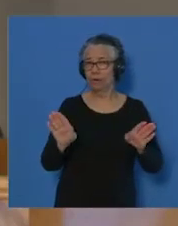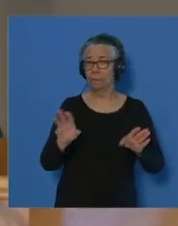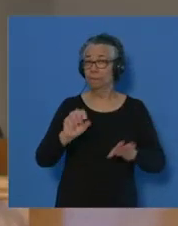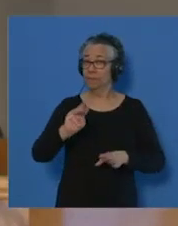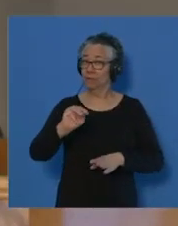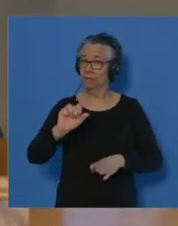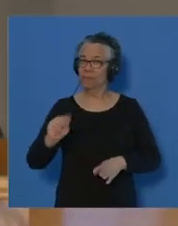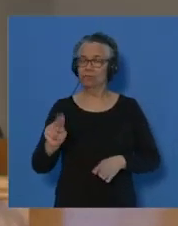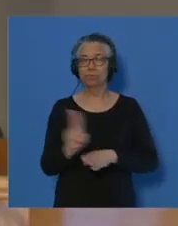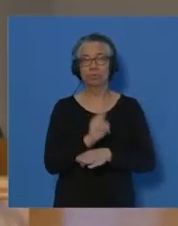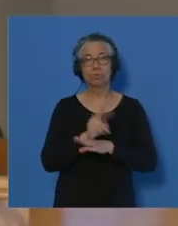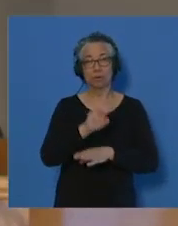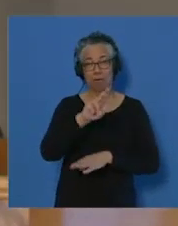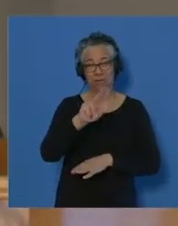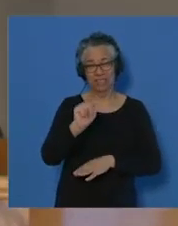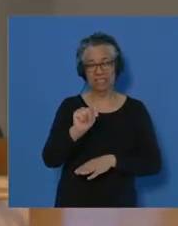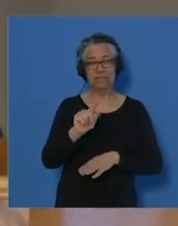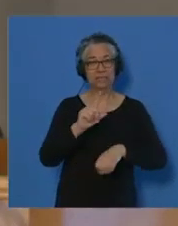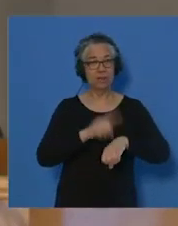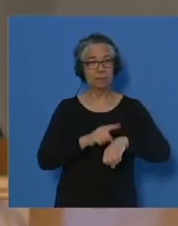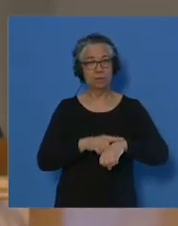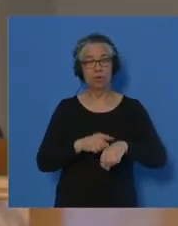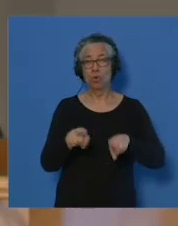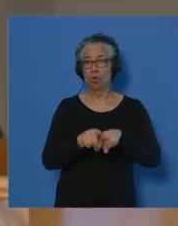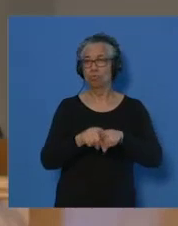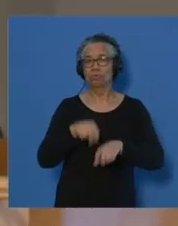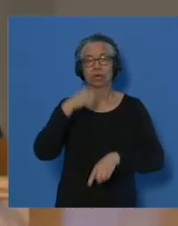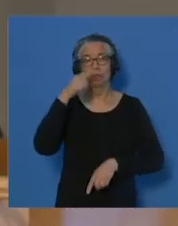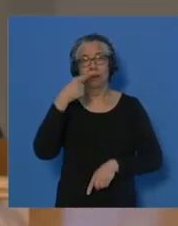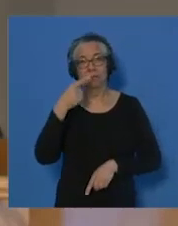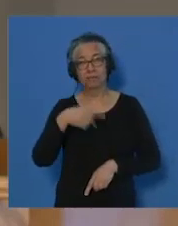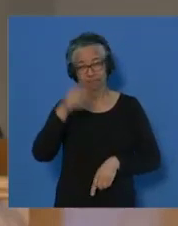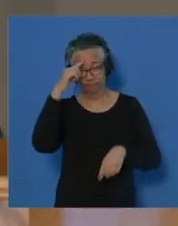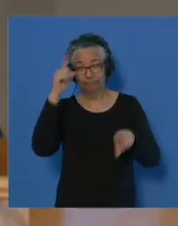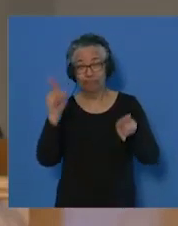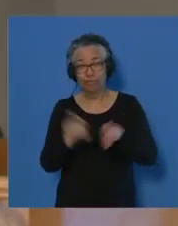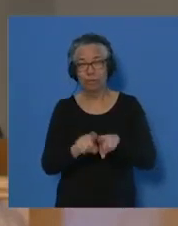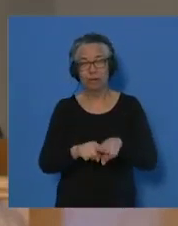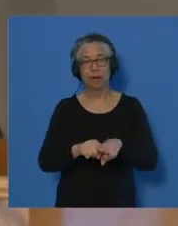RT number as well as public compliance with physical distancing,